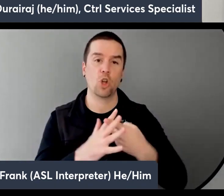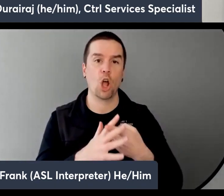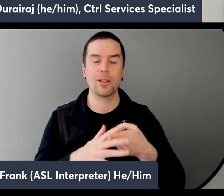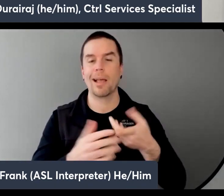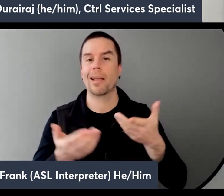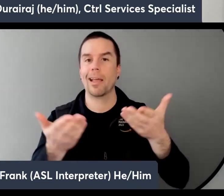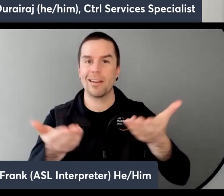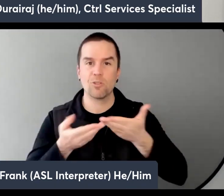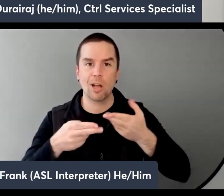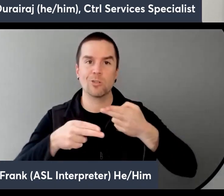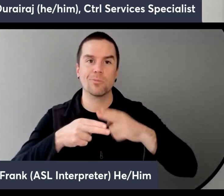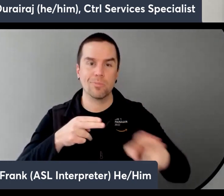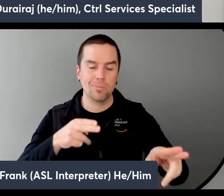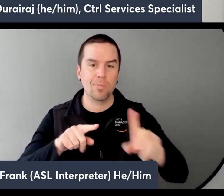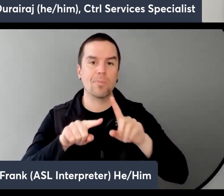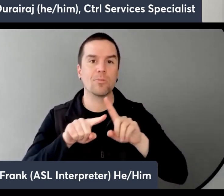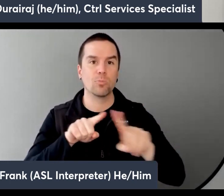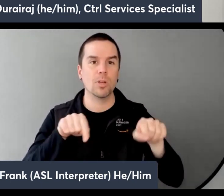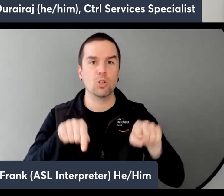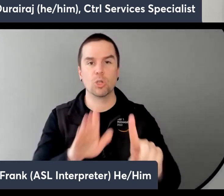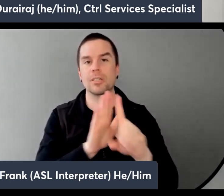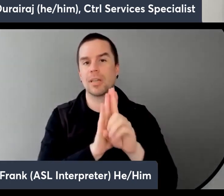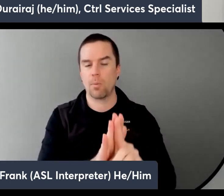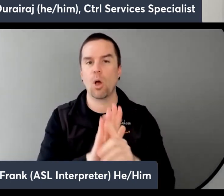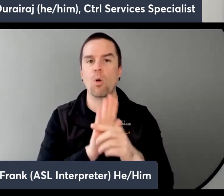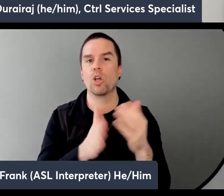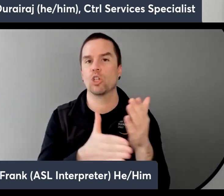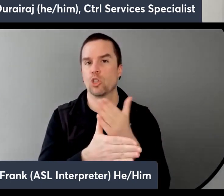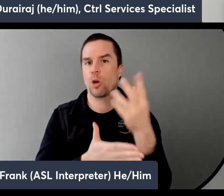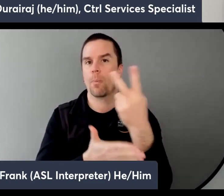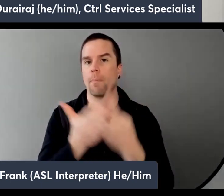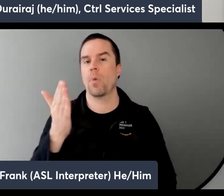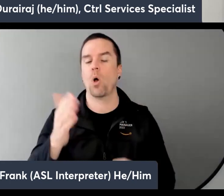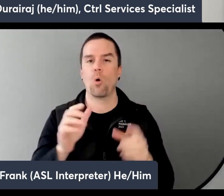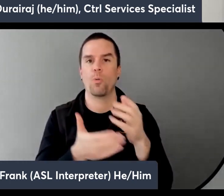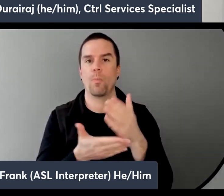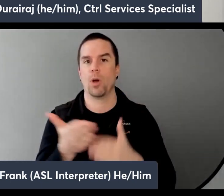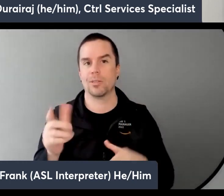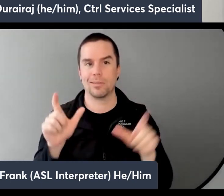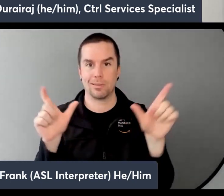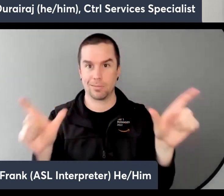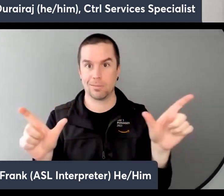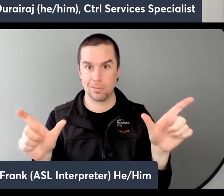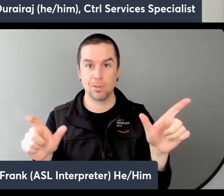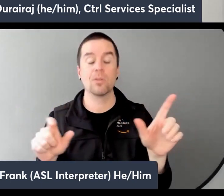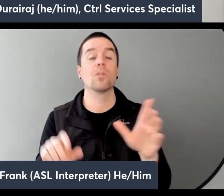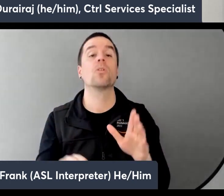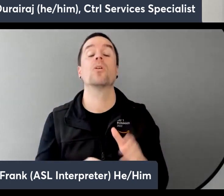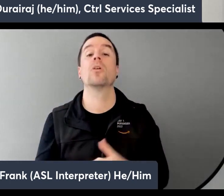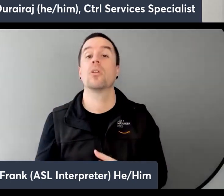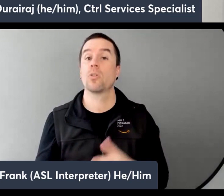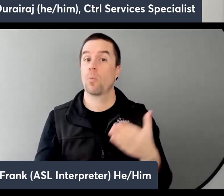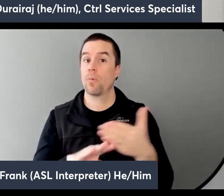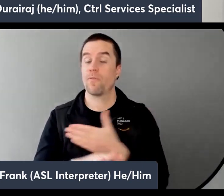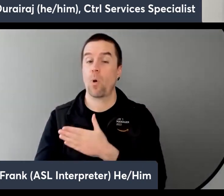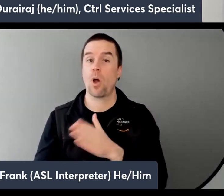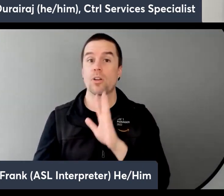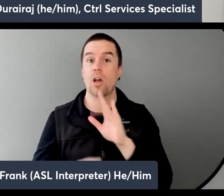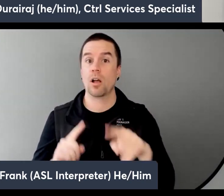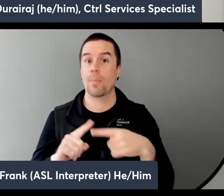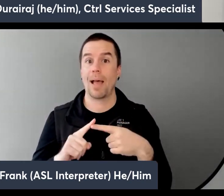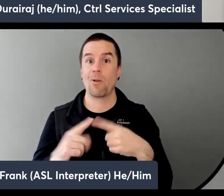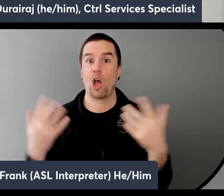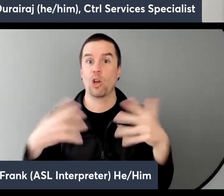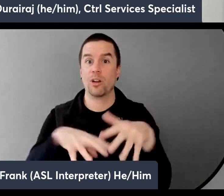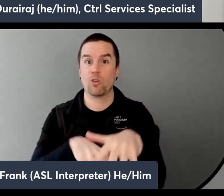you both components. But before I talk about our integration with Secrets Manager and KMS, I also just want